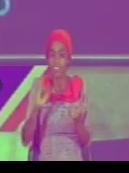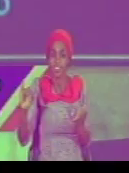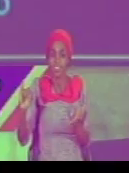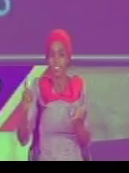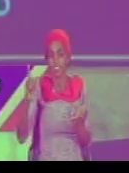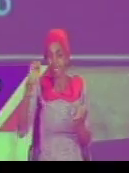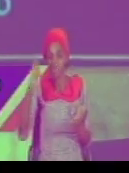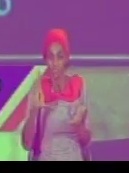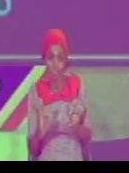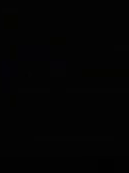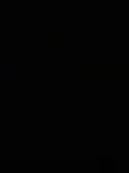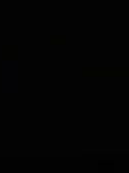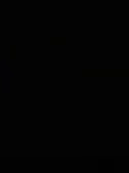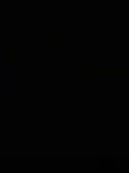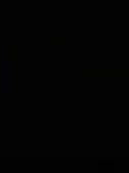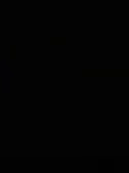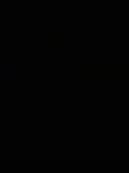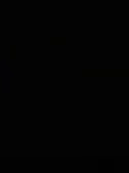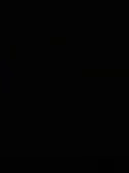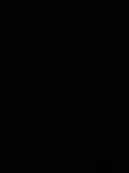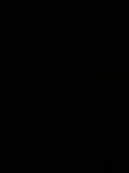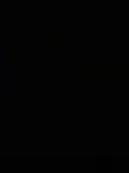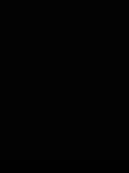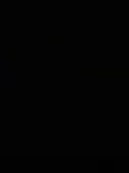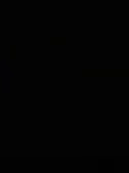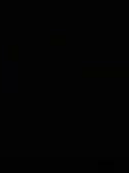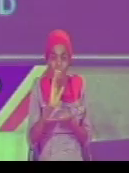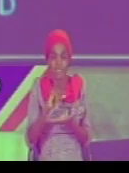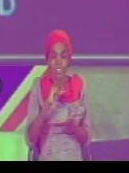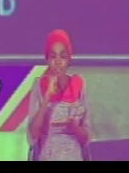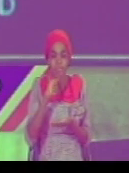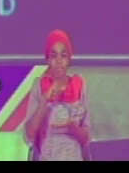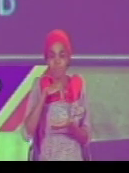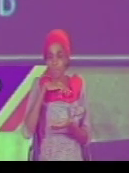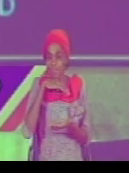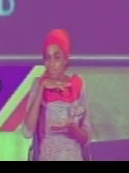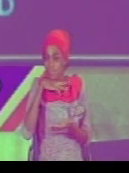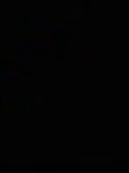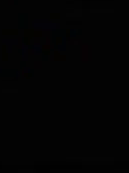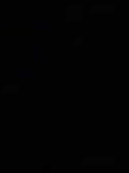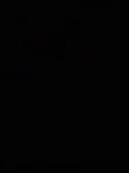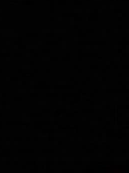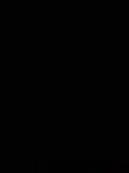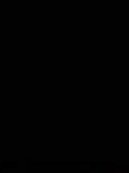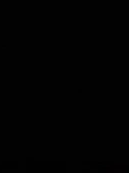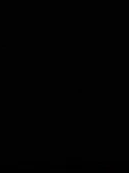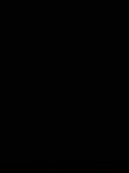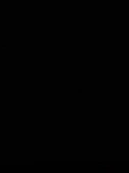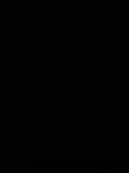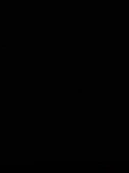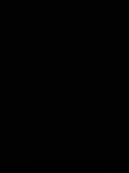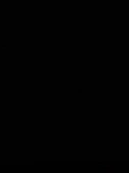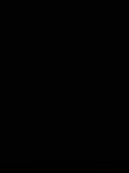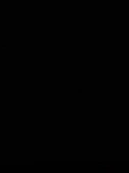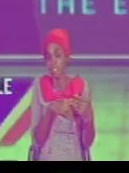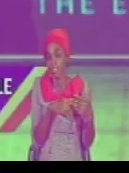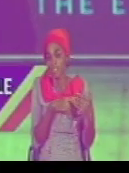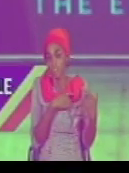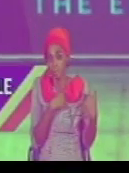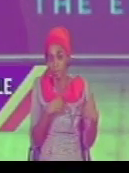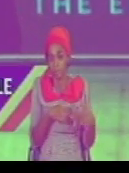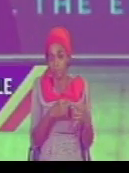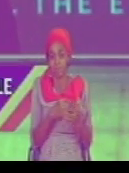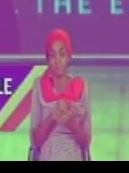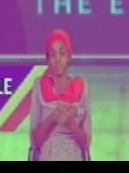appropriate, unblemished praises, all from the heart. Number two, the